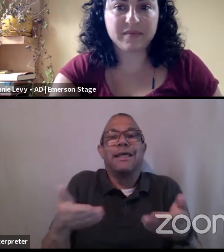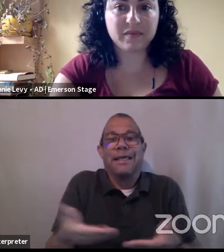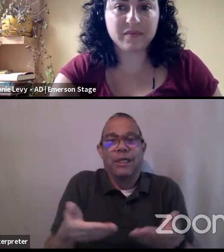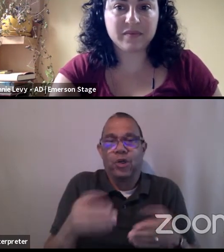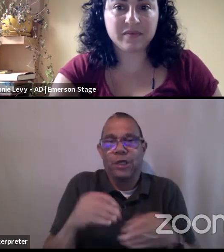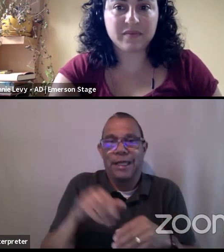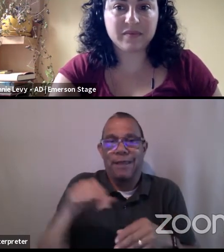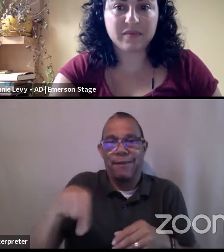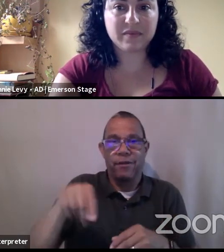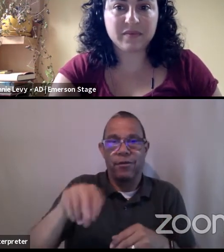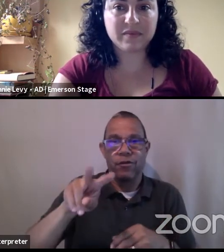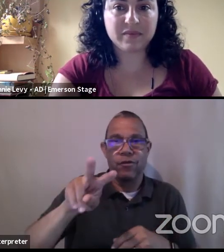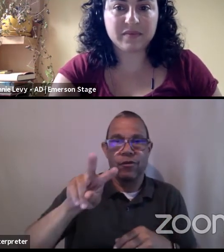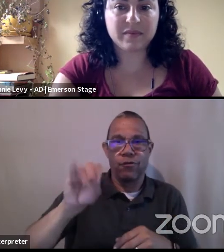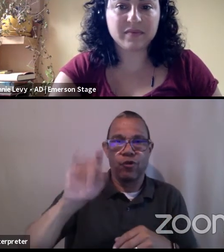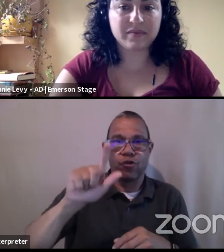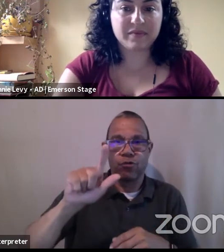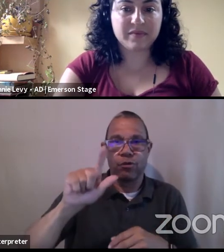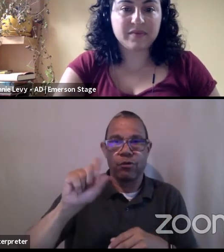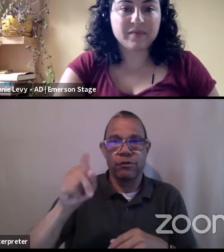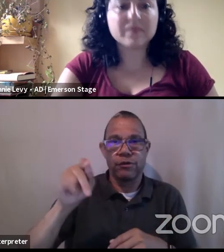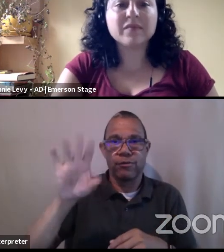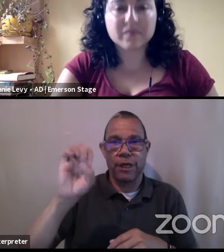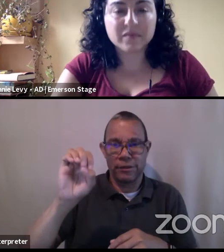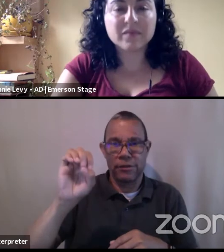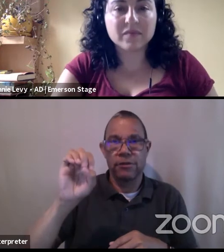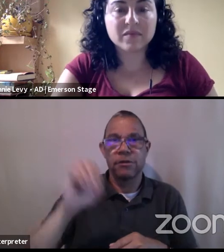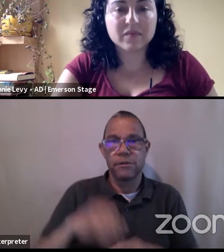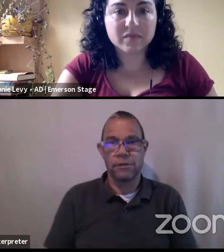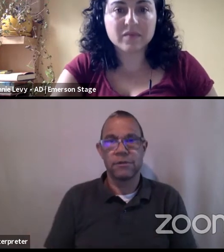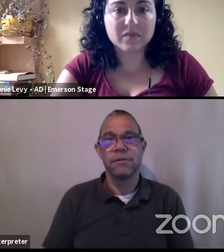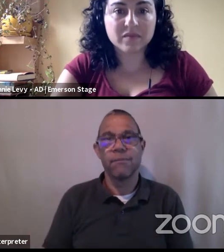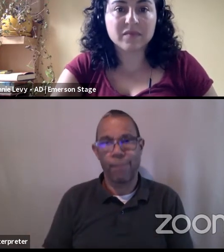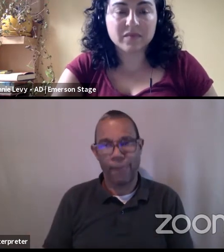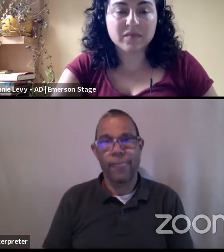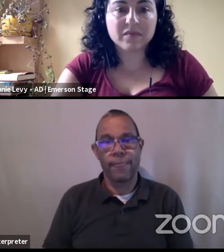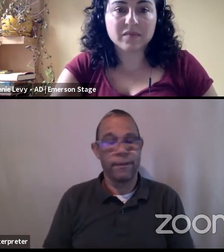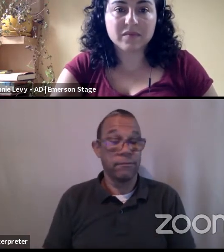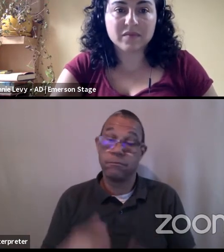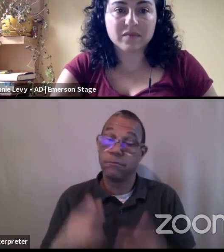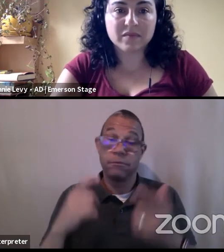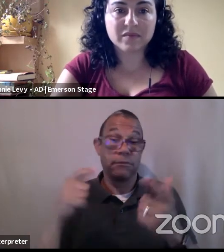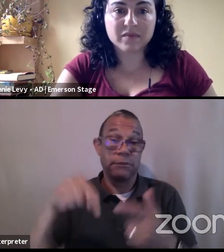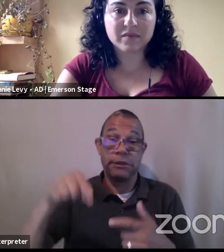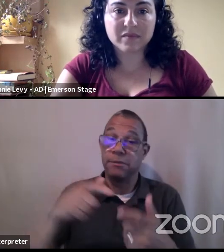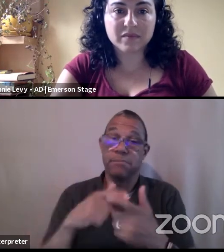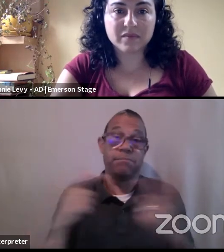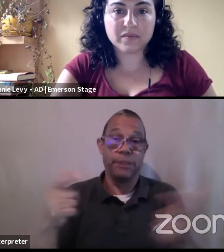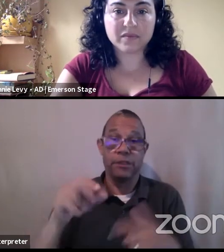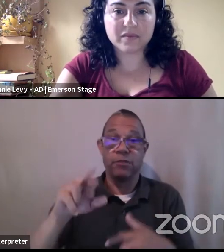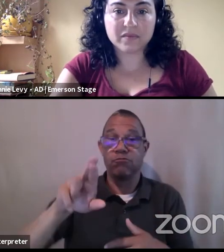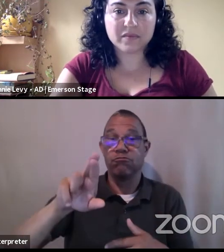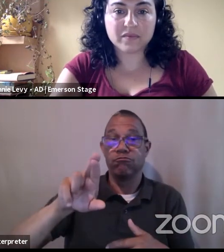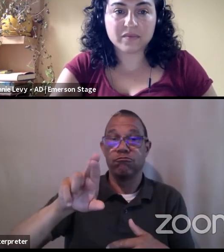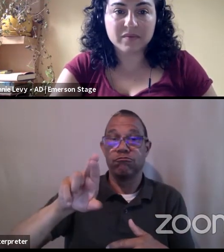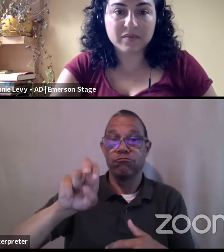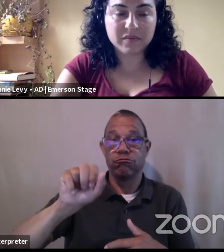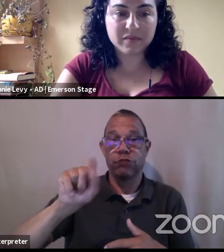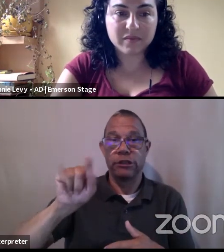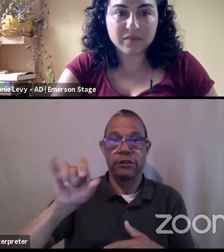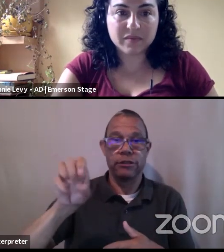virtual space. We're all here and now. This is the big realization. So when you create a work for online theater,